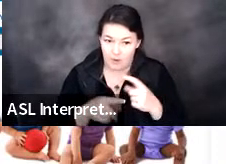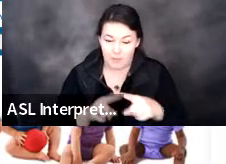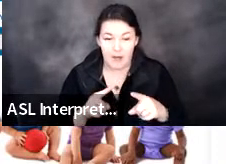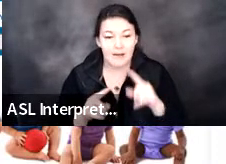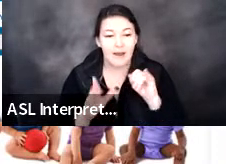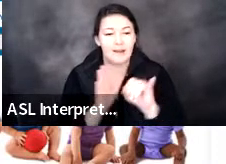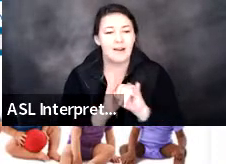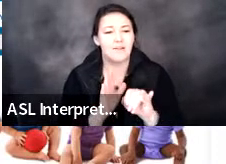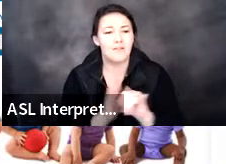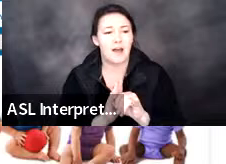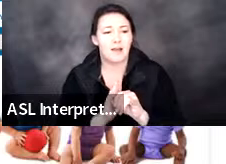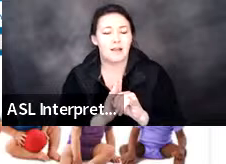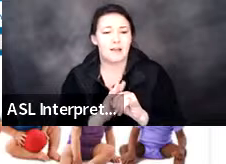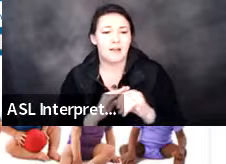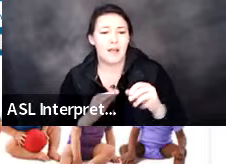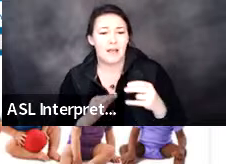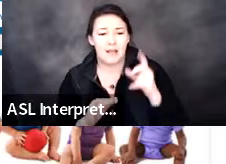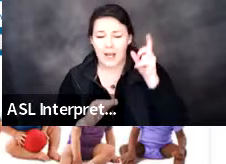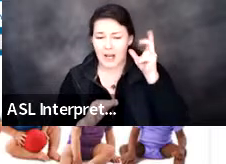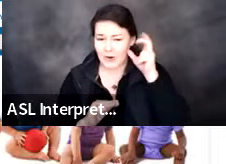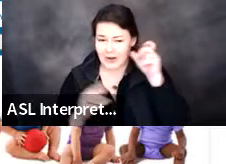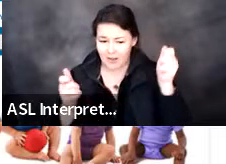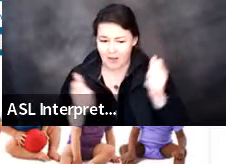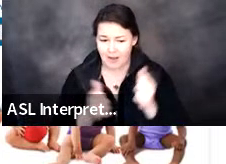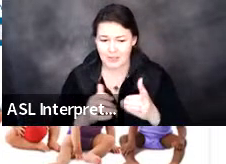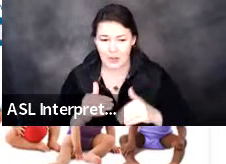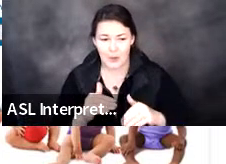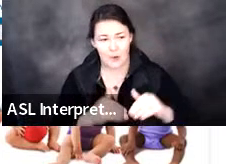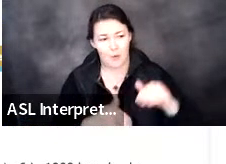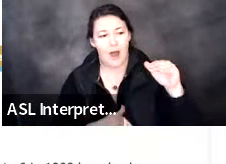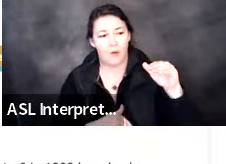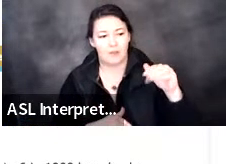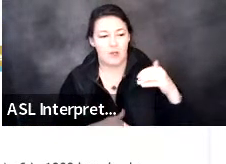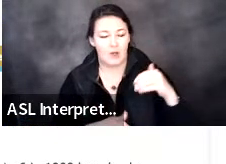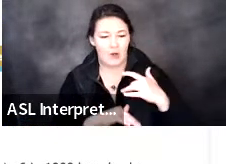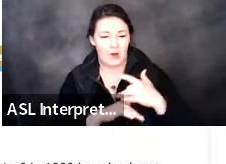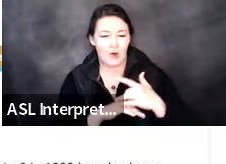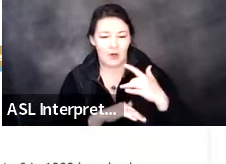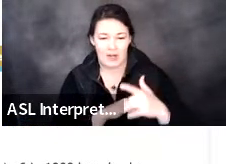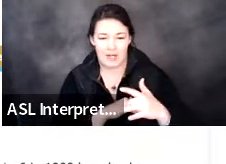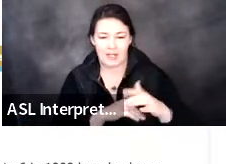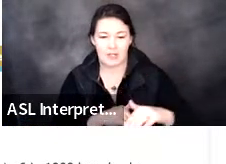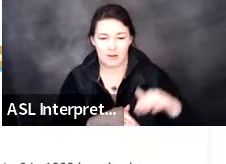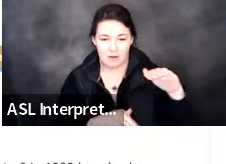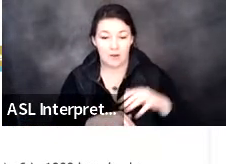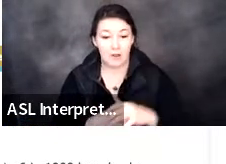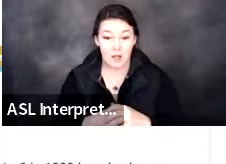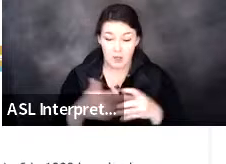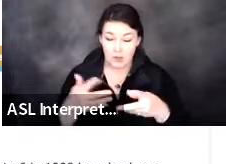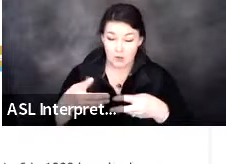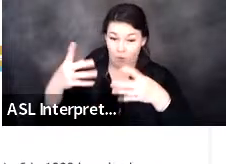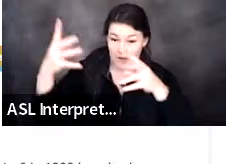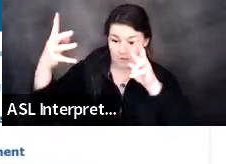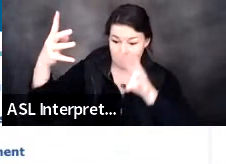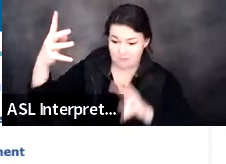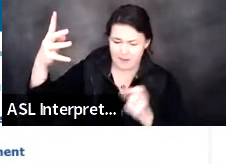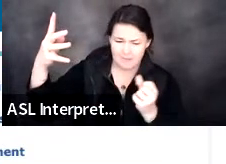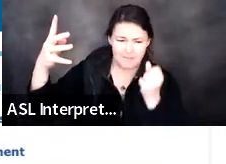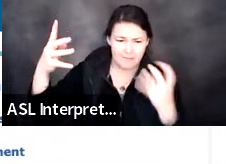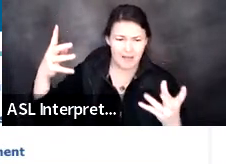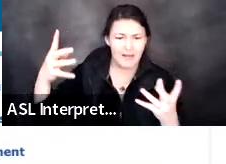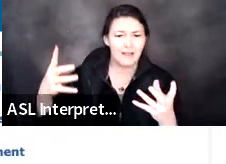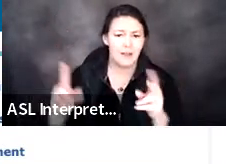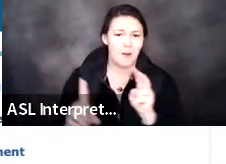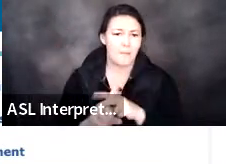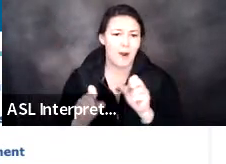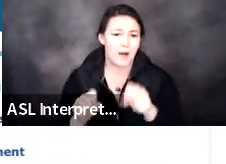hearing loss throughout early childhood. Now, if we scroll down, this is where you'll find all of the practical resources most